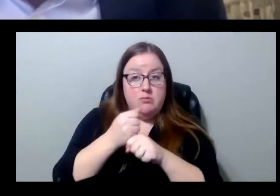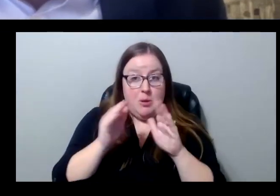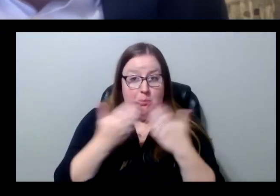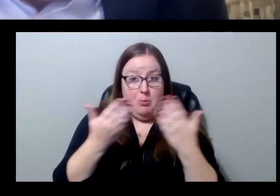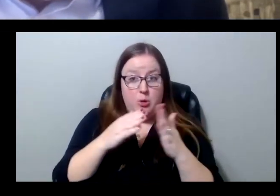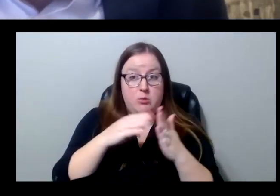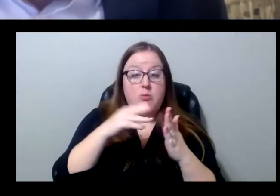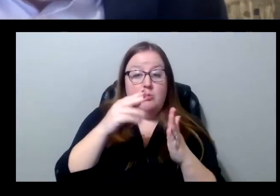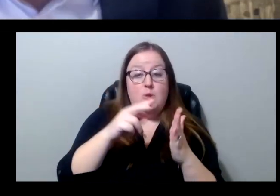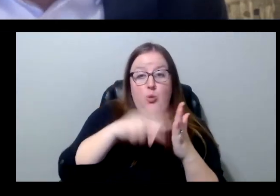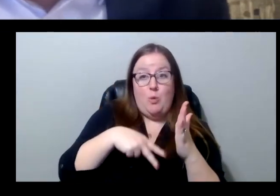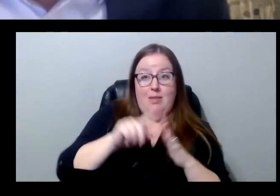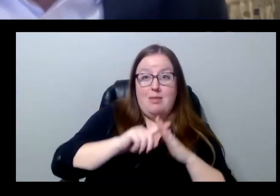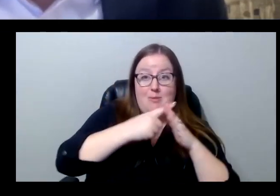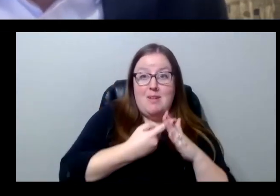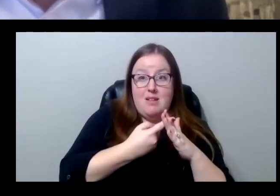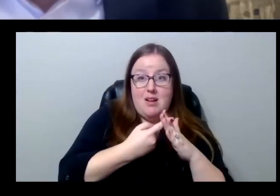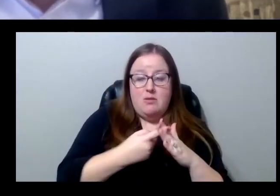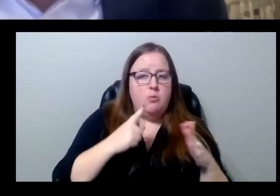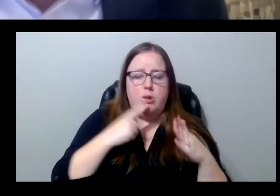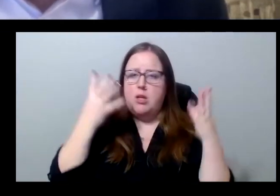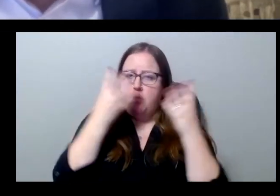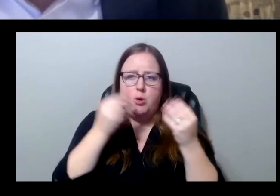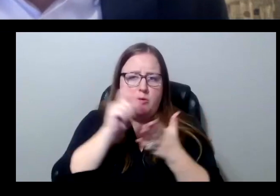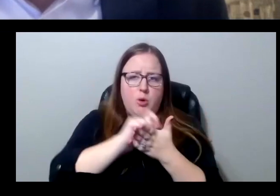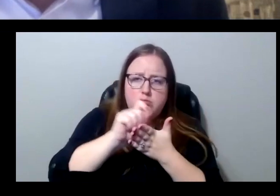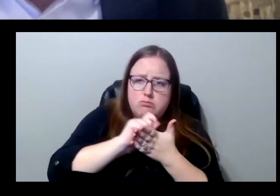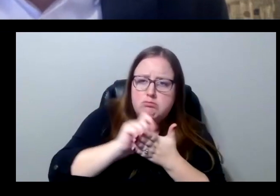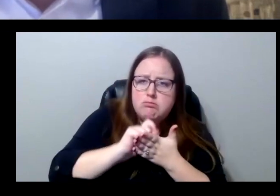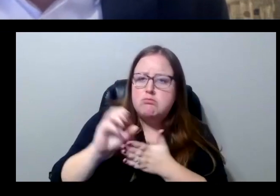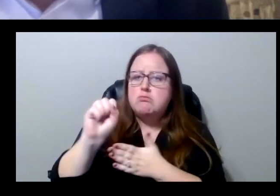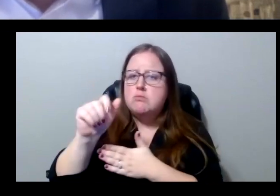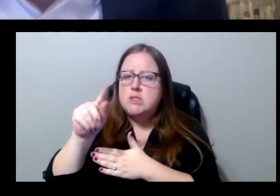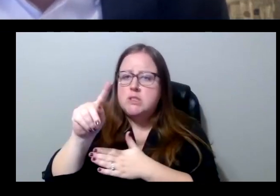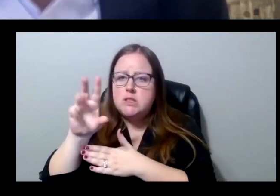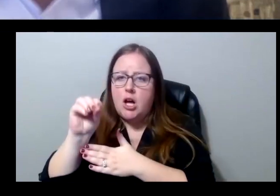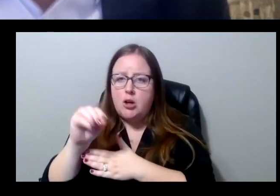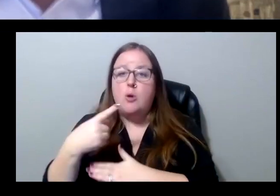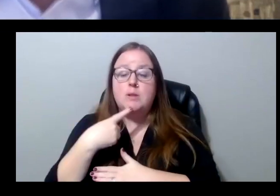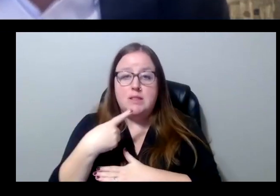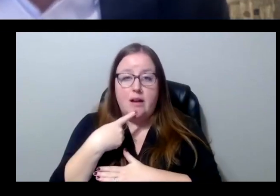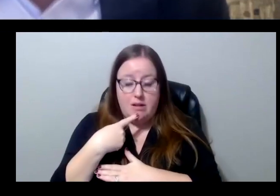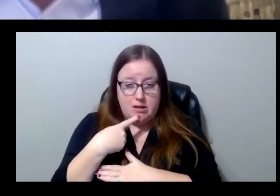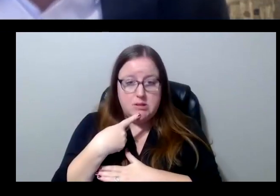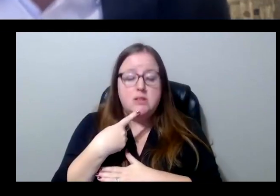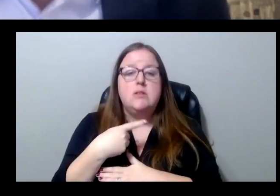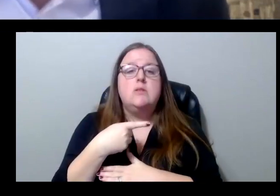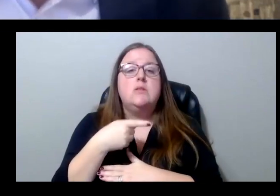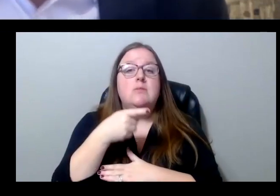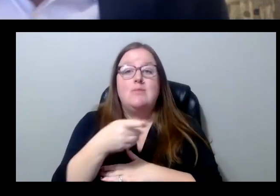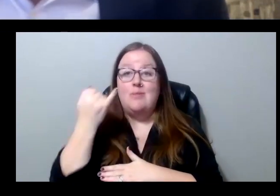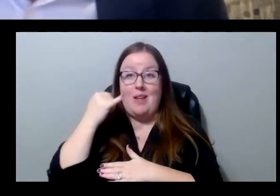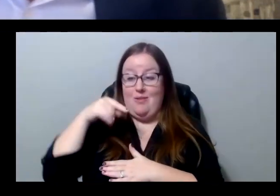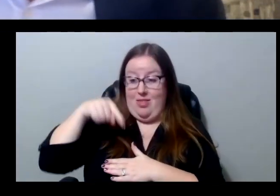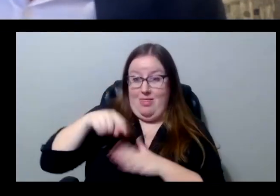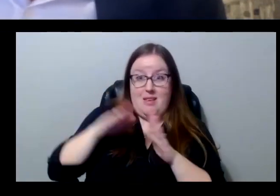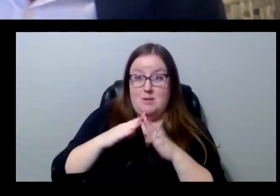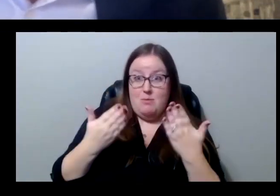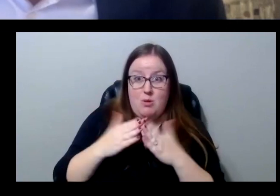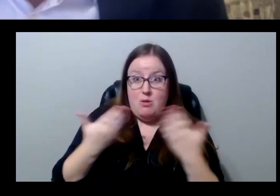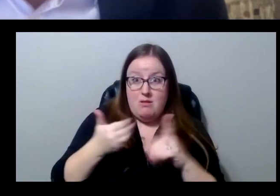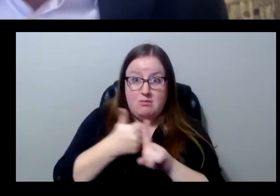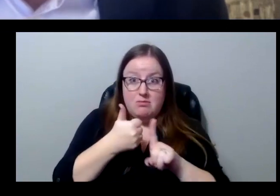normalize their lives. And yet, as you see pretty much in chapter 3 and